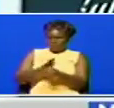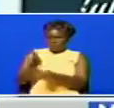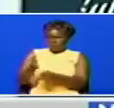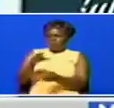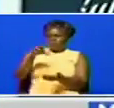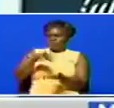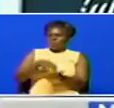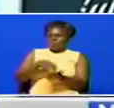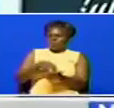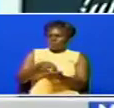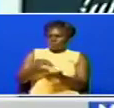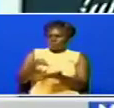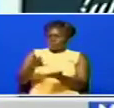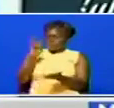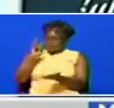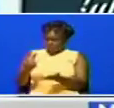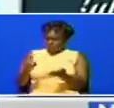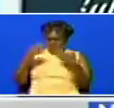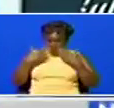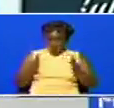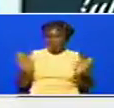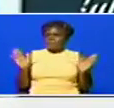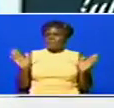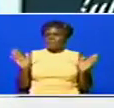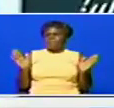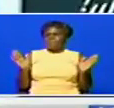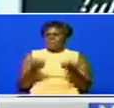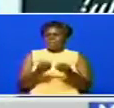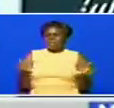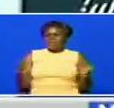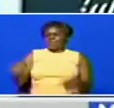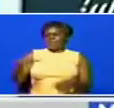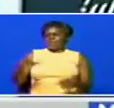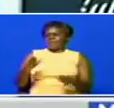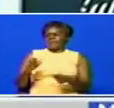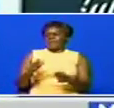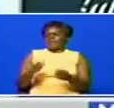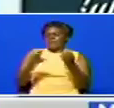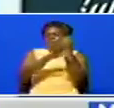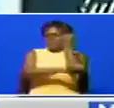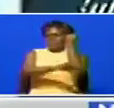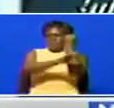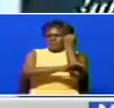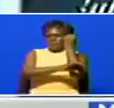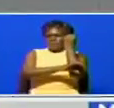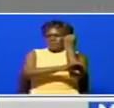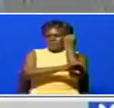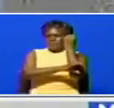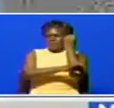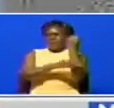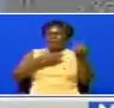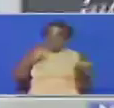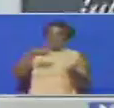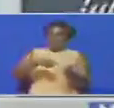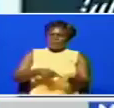stations sampled by the observers in many places around the country. In the end, let me